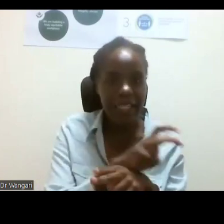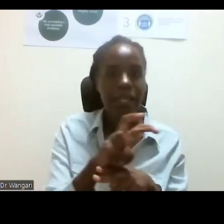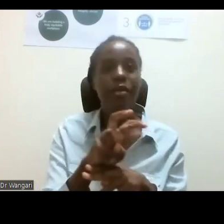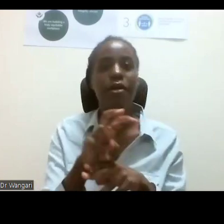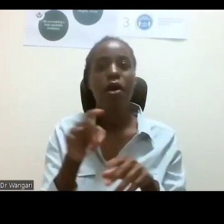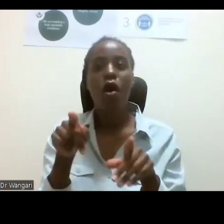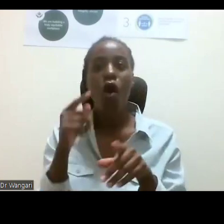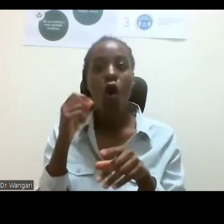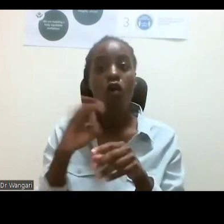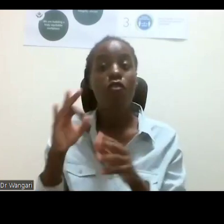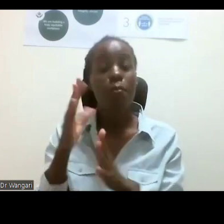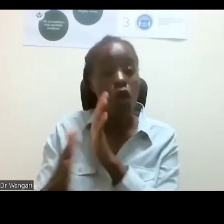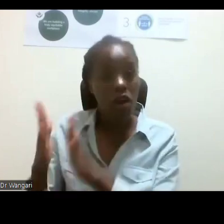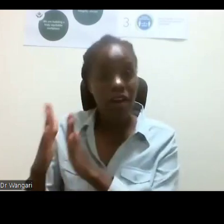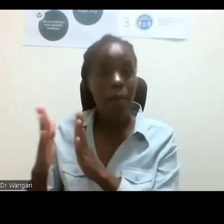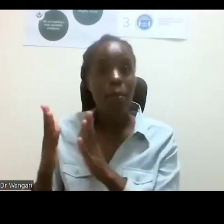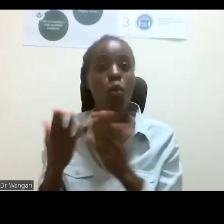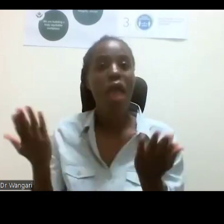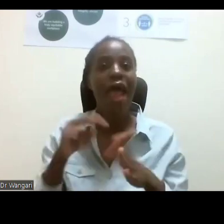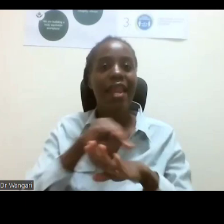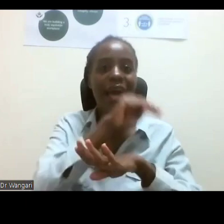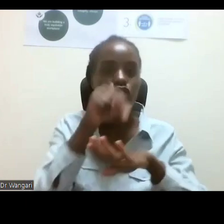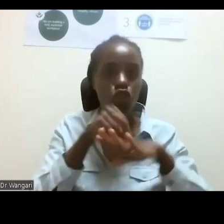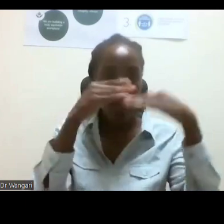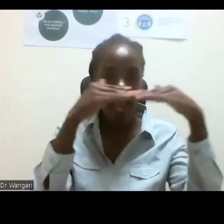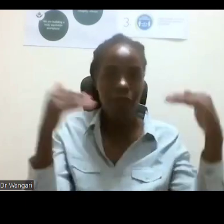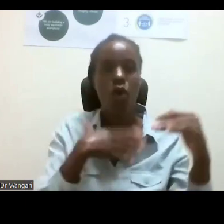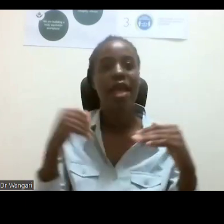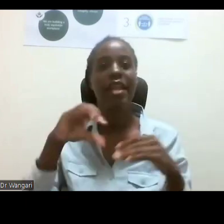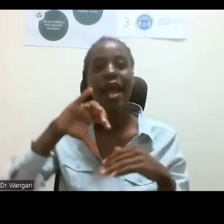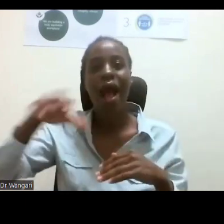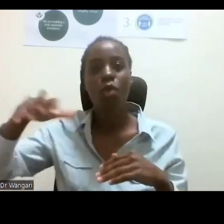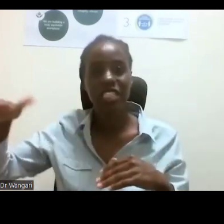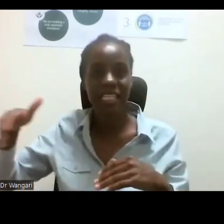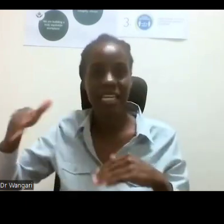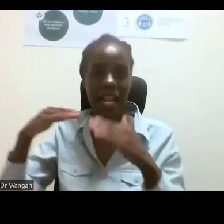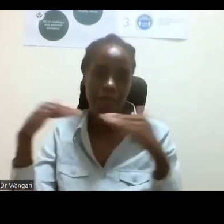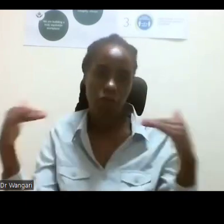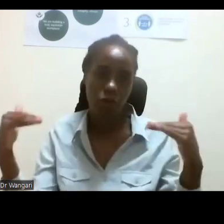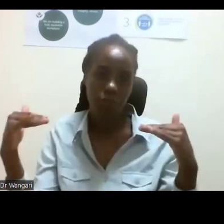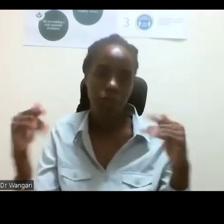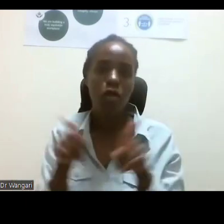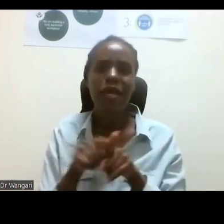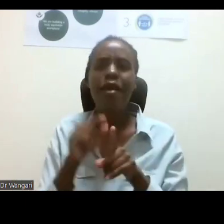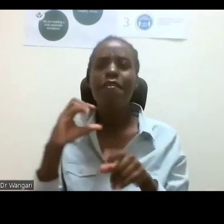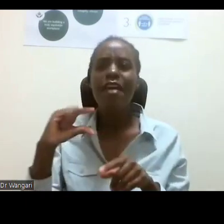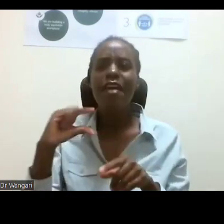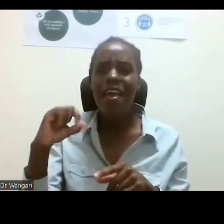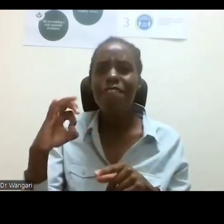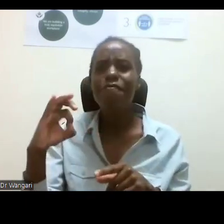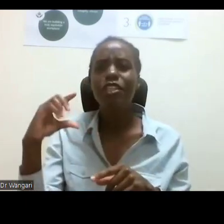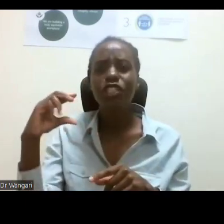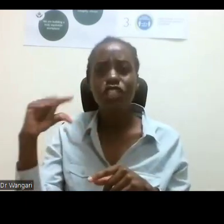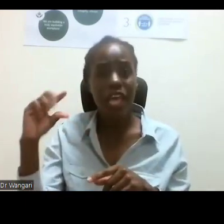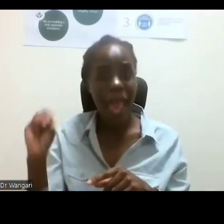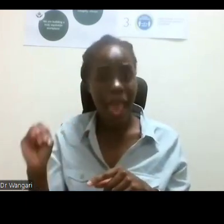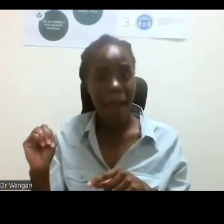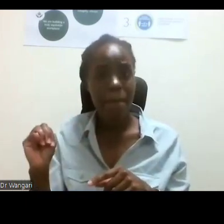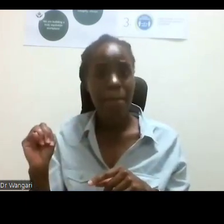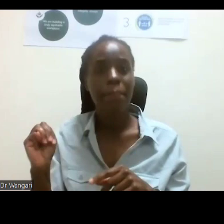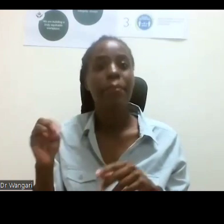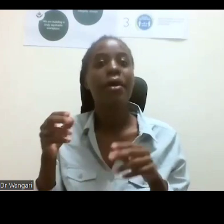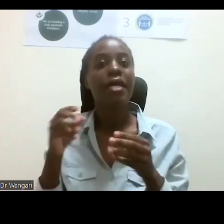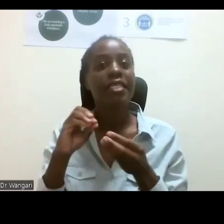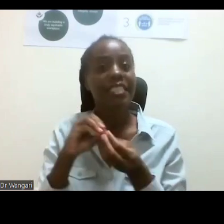at the national and county levels. According to the KDHS, the prevalence of FGM in Kenya has been on the steady decline. Statistics